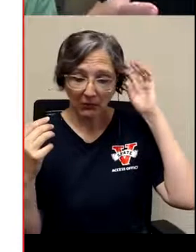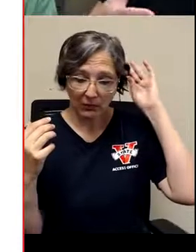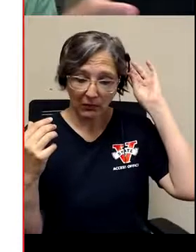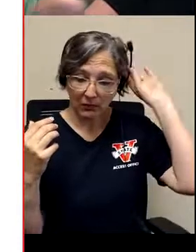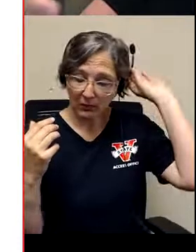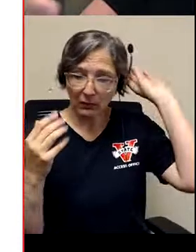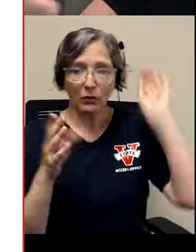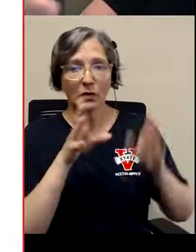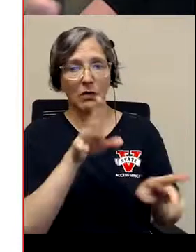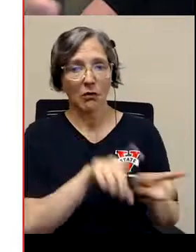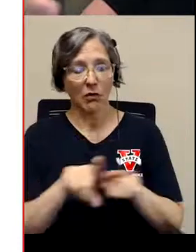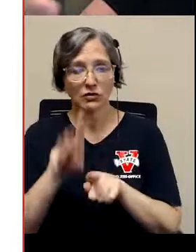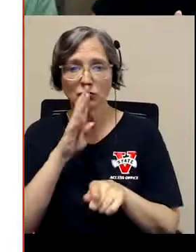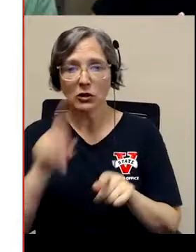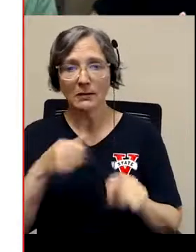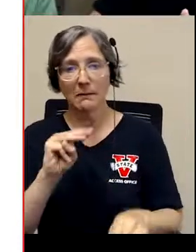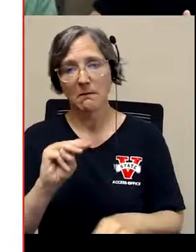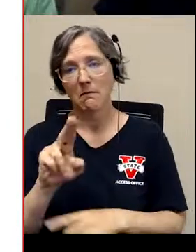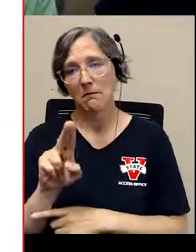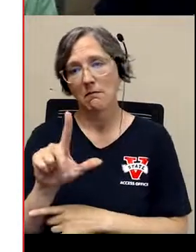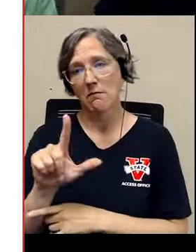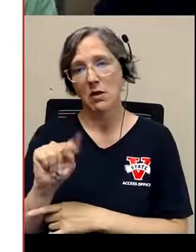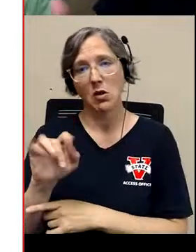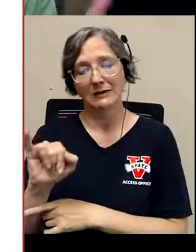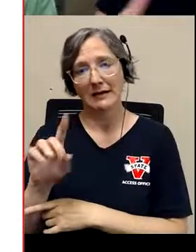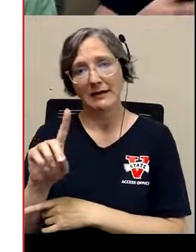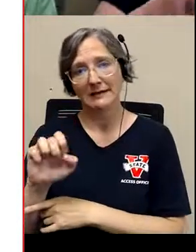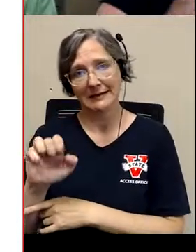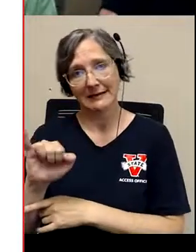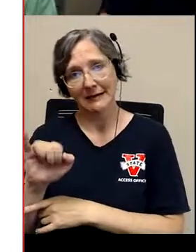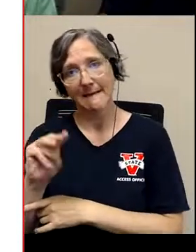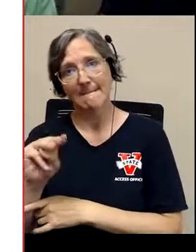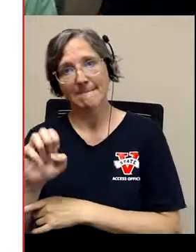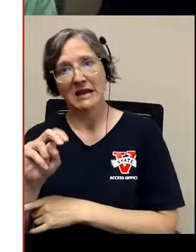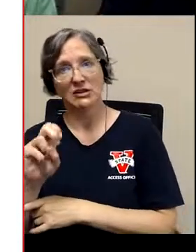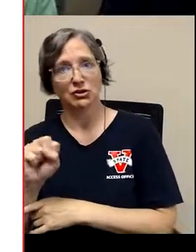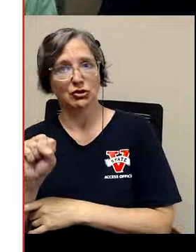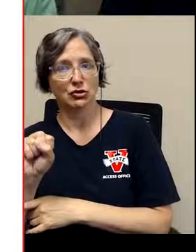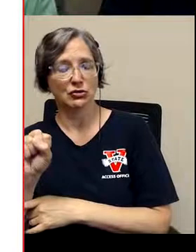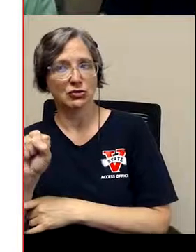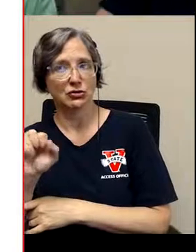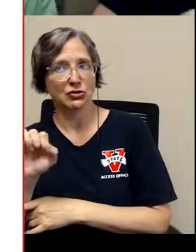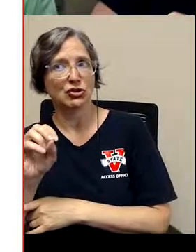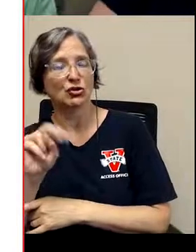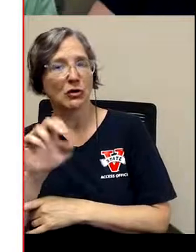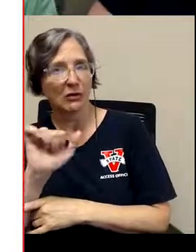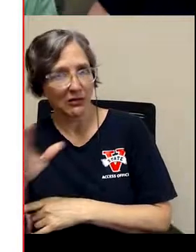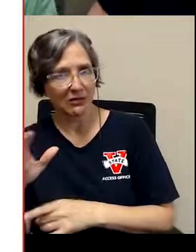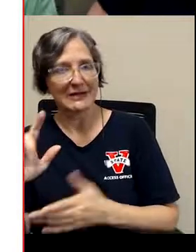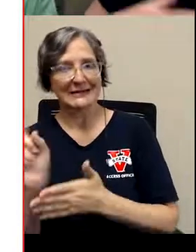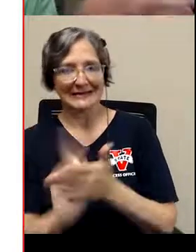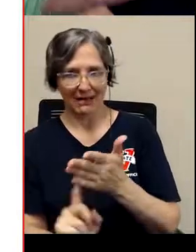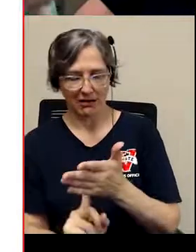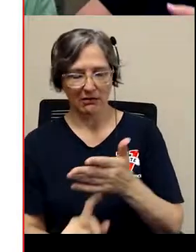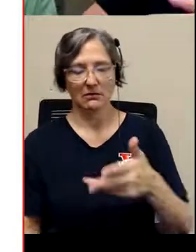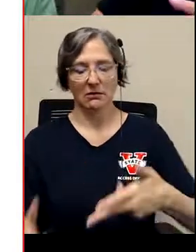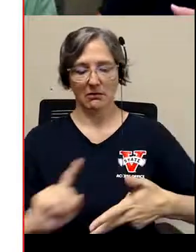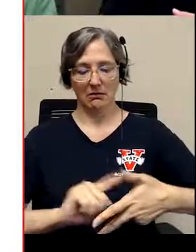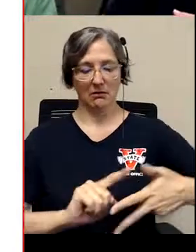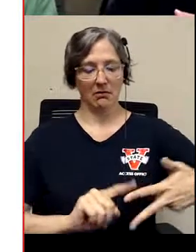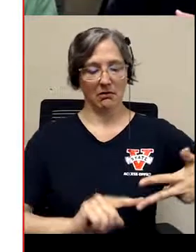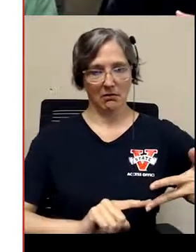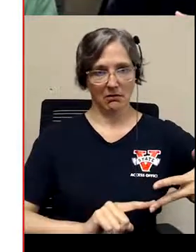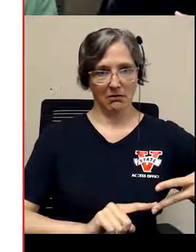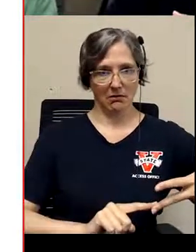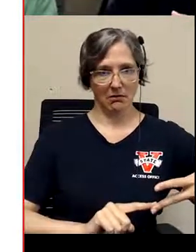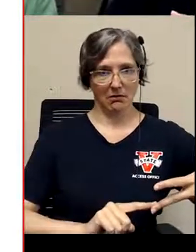about multi-dimensional design. So the big 3D, addressing it through